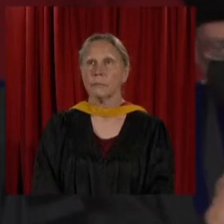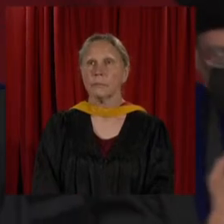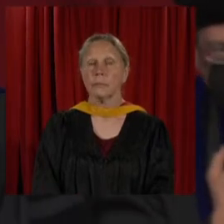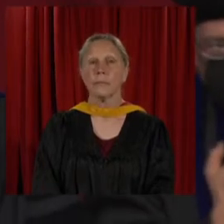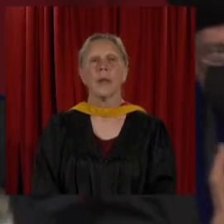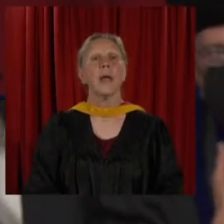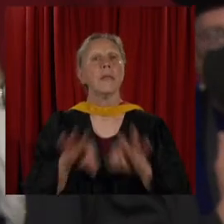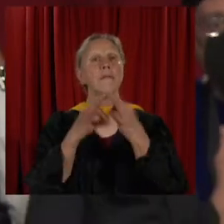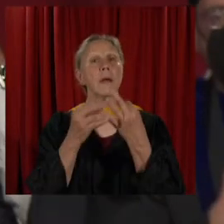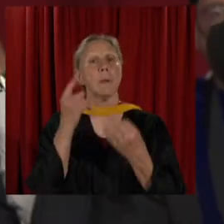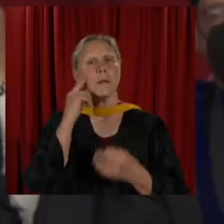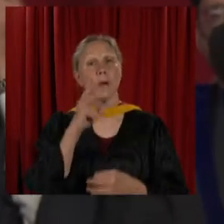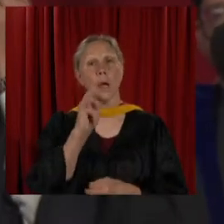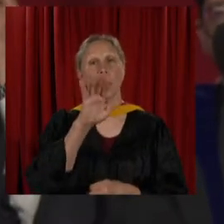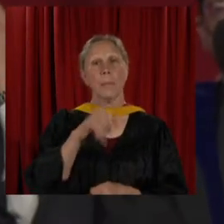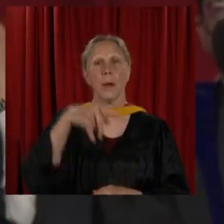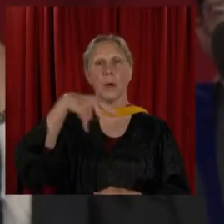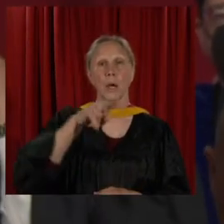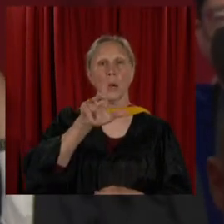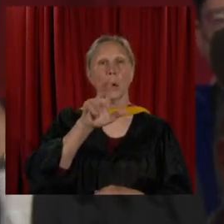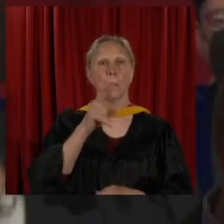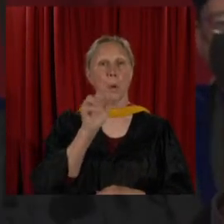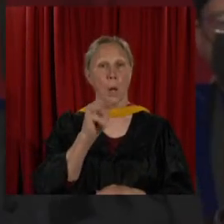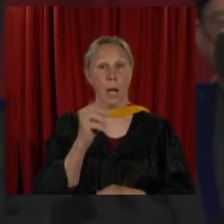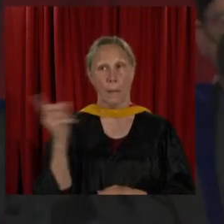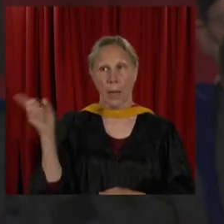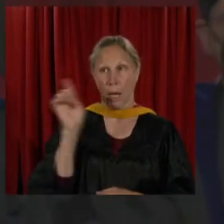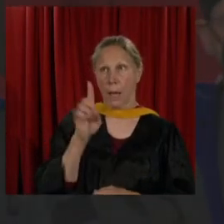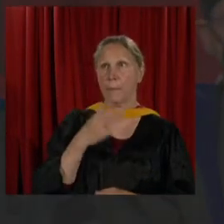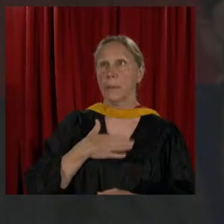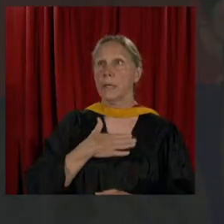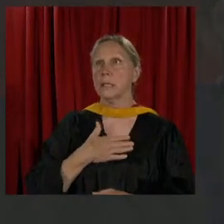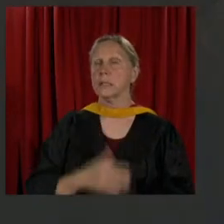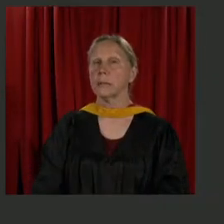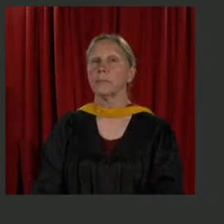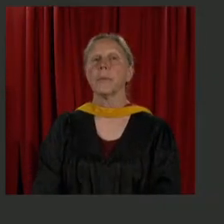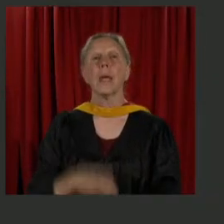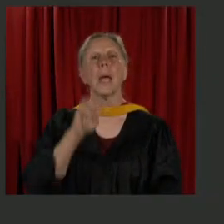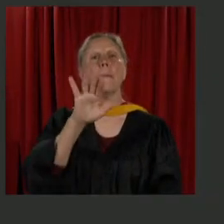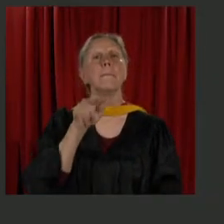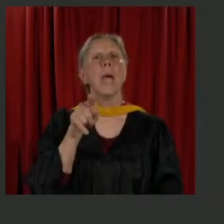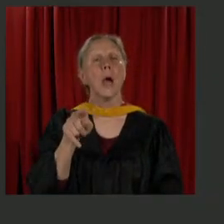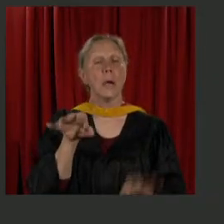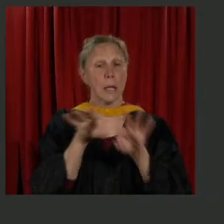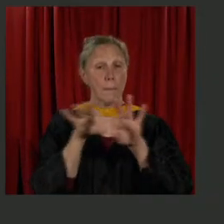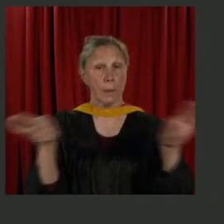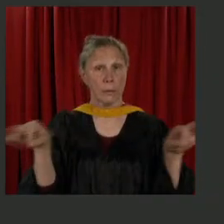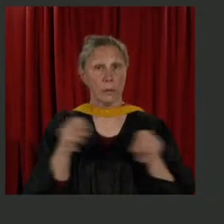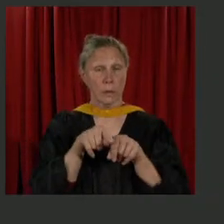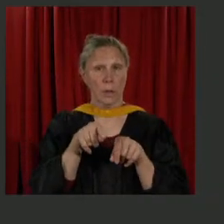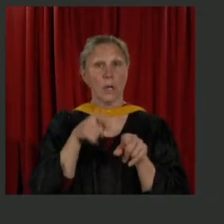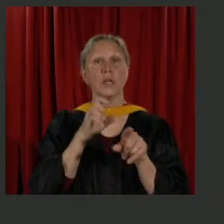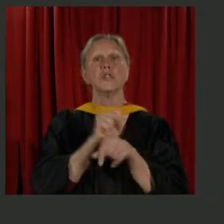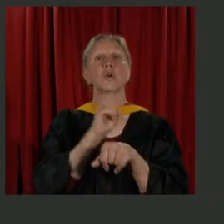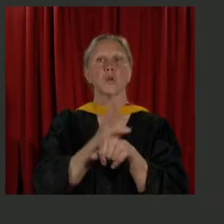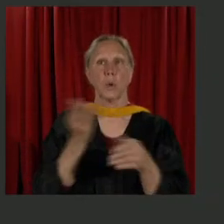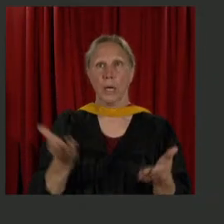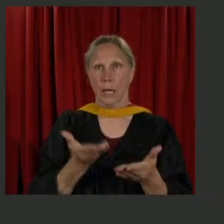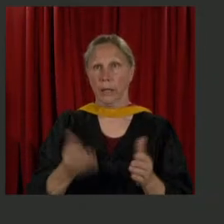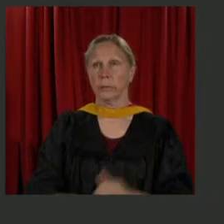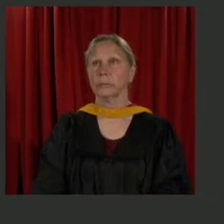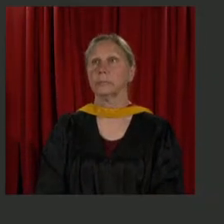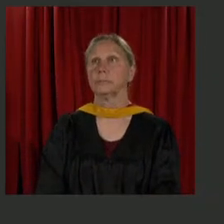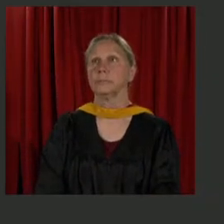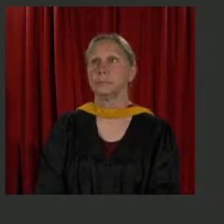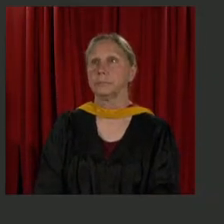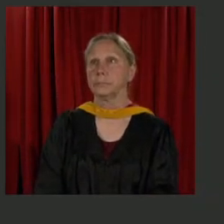Will the family of Mary Pulliam please come to the platform? Mary was seeking a Bachelor of Social Work degree while attending the U of A.